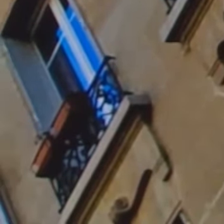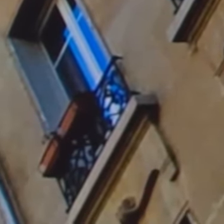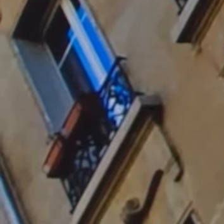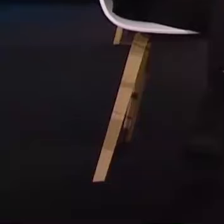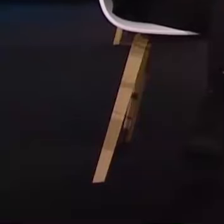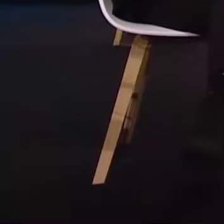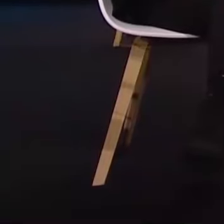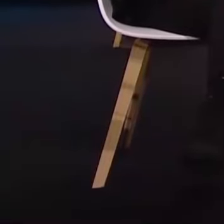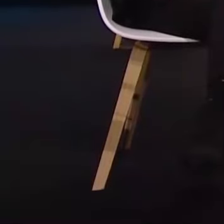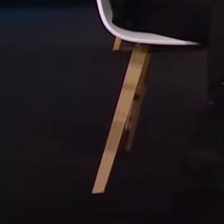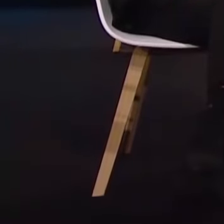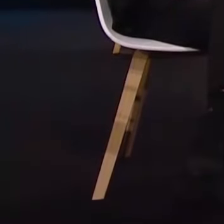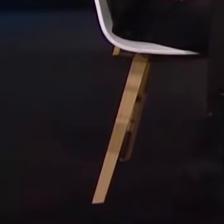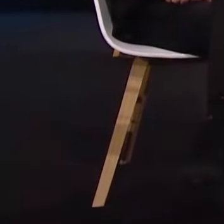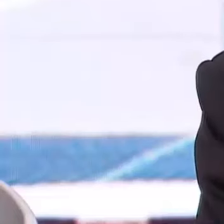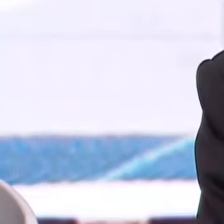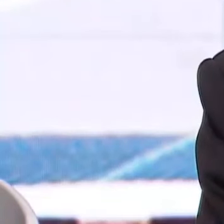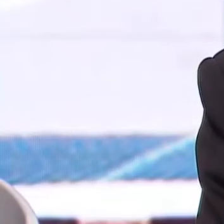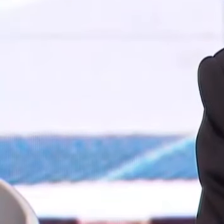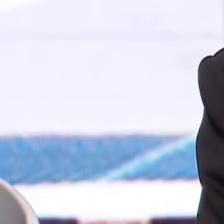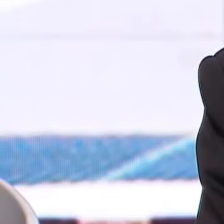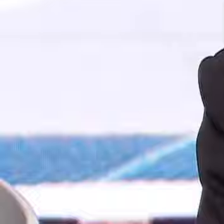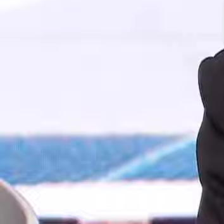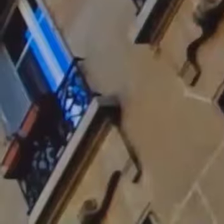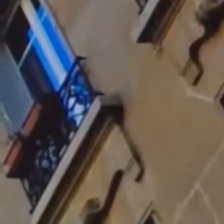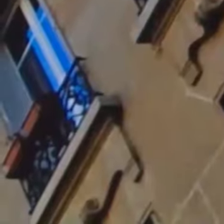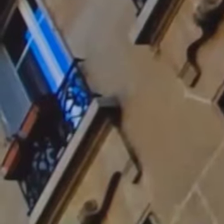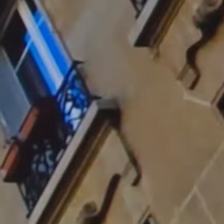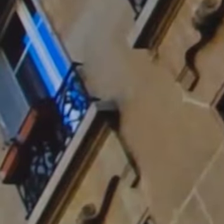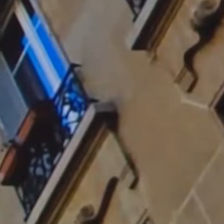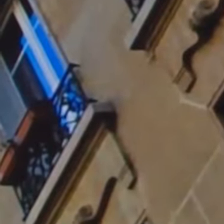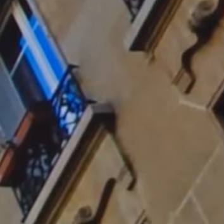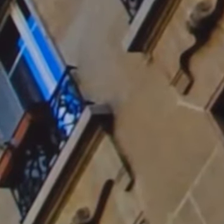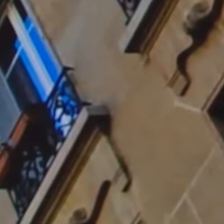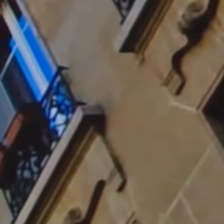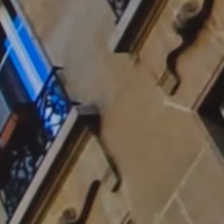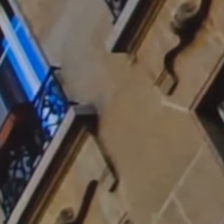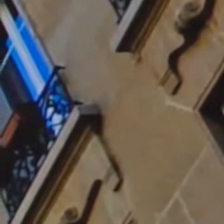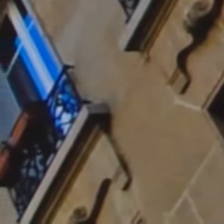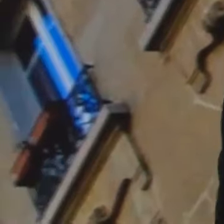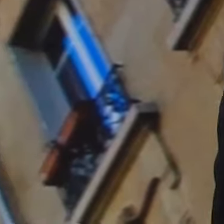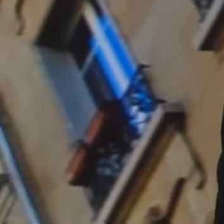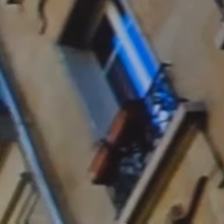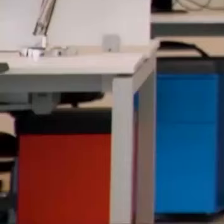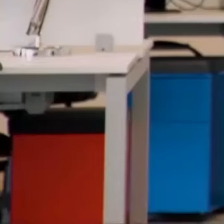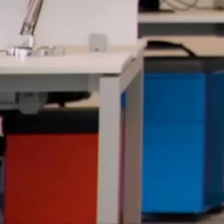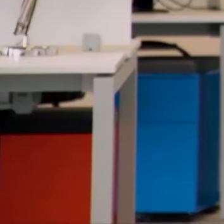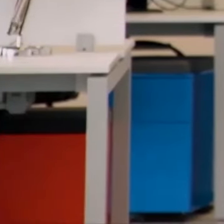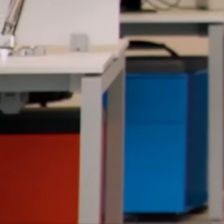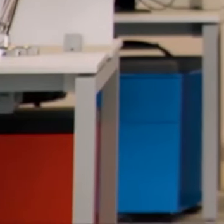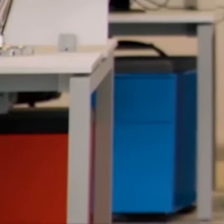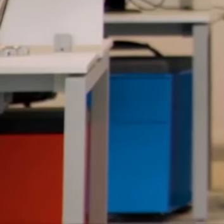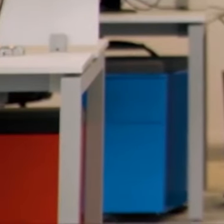current challenges that the automotive sector has to present. Has to face. I suggest we watch a video presentation of Mr.